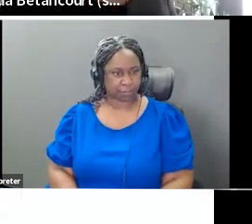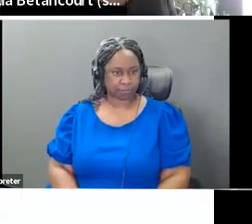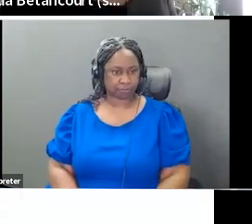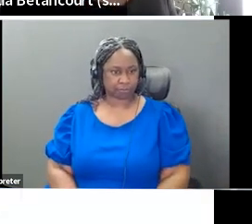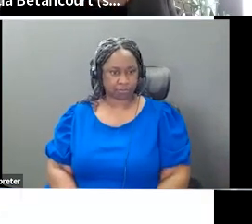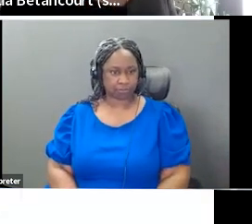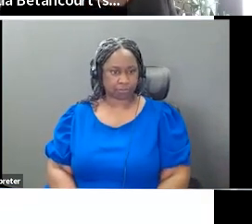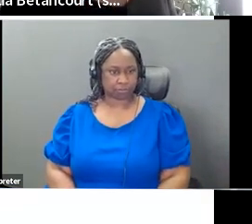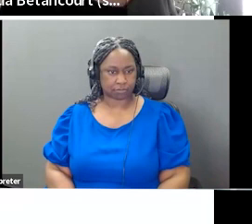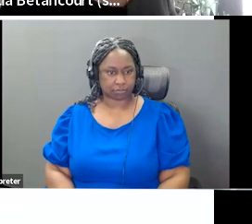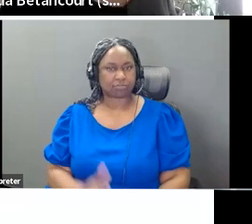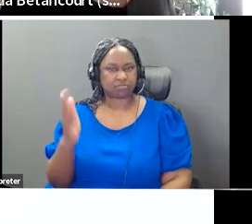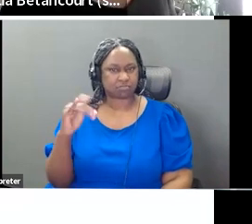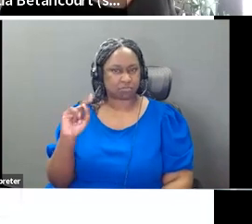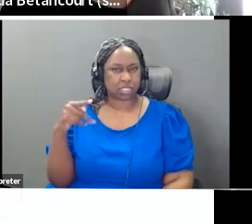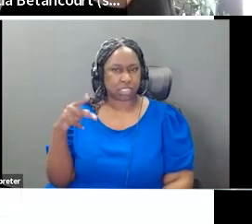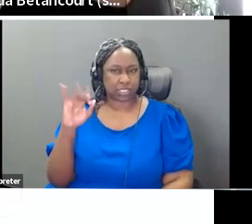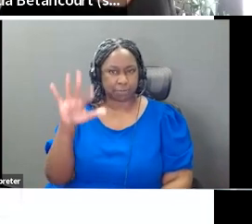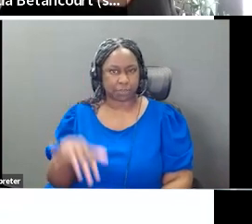and then we'll go to some tips.